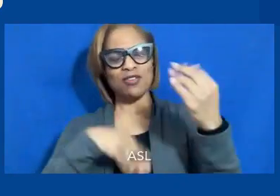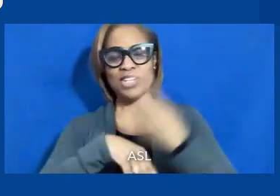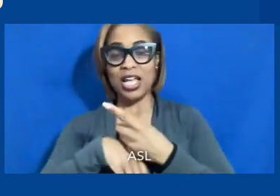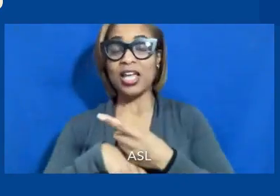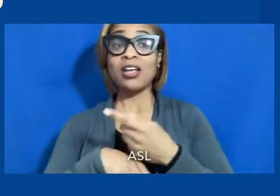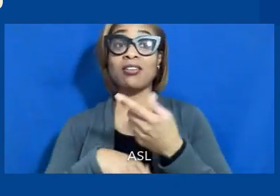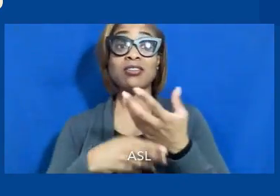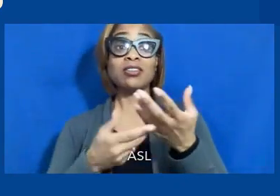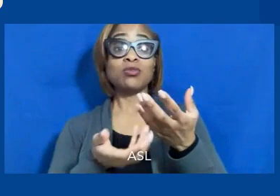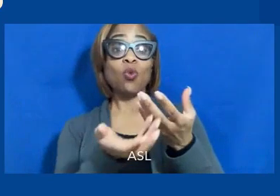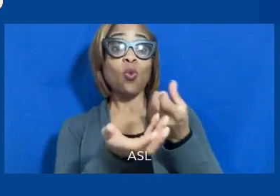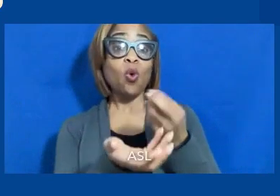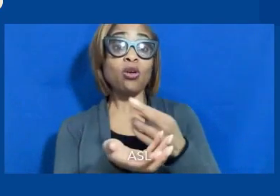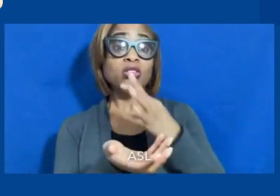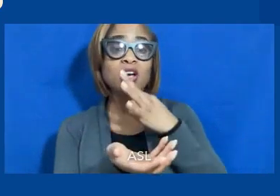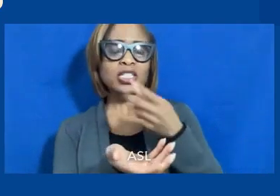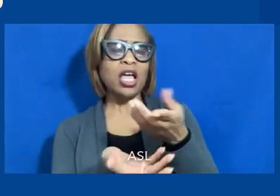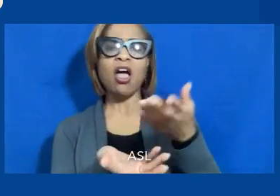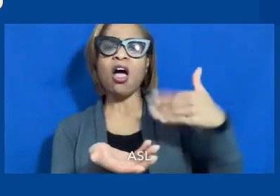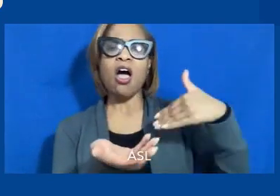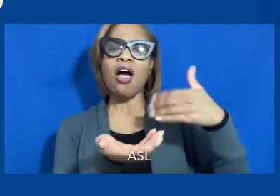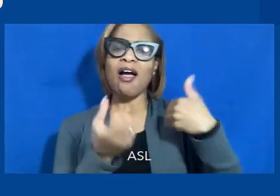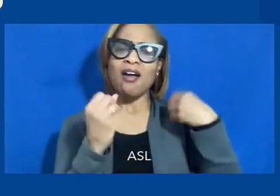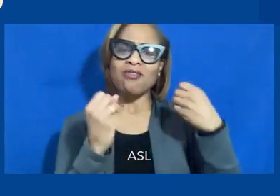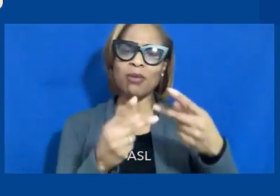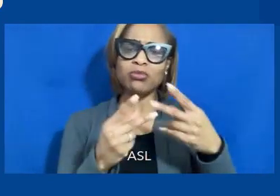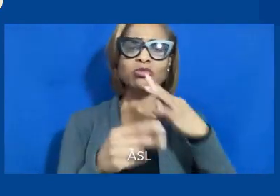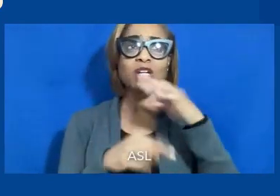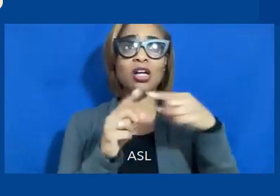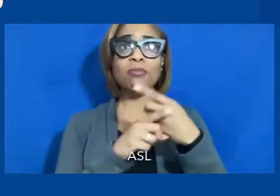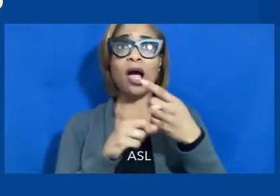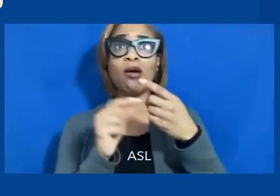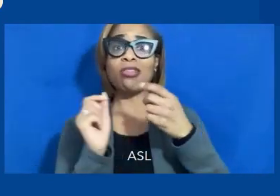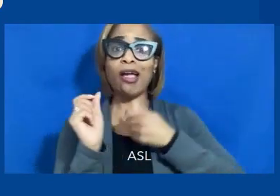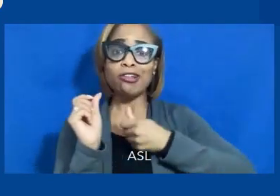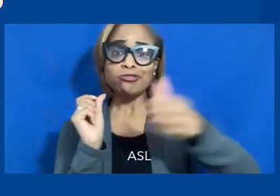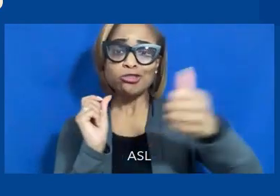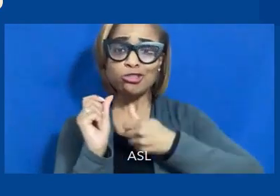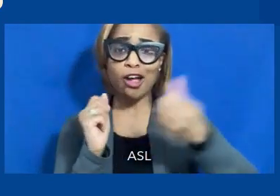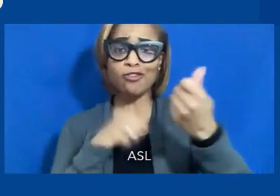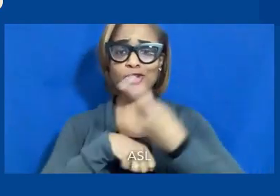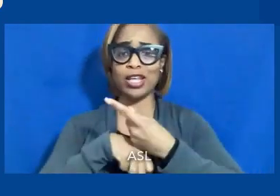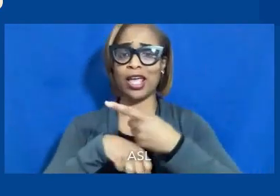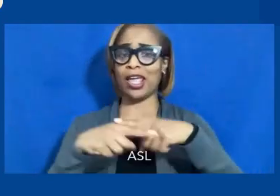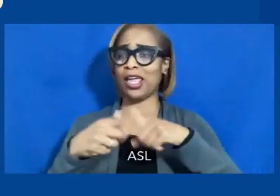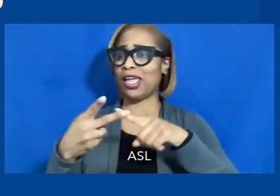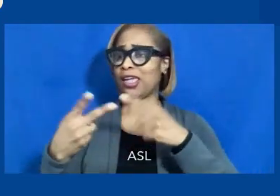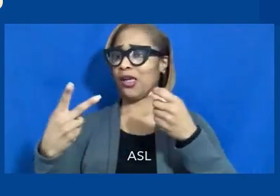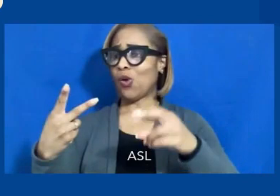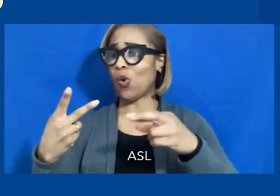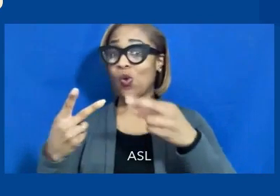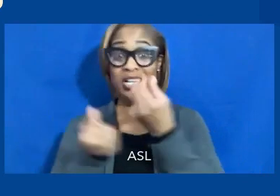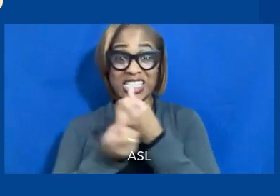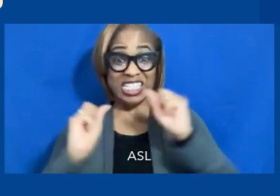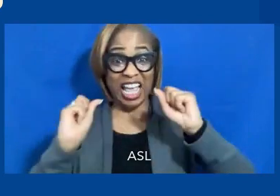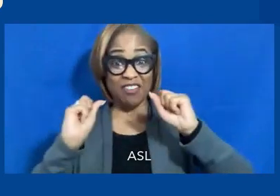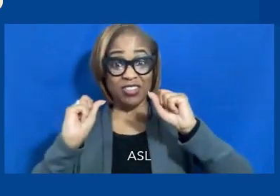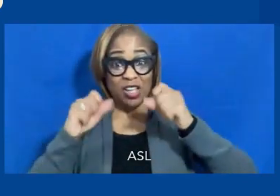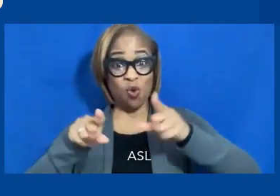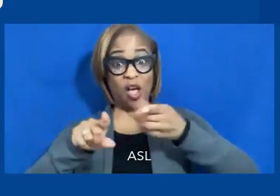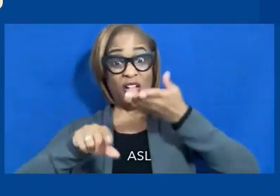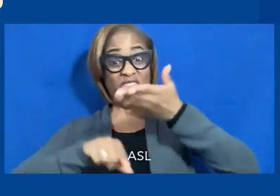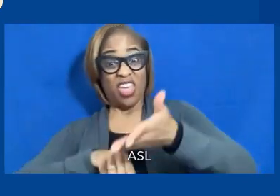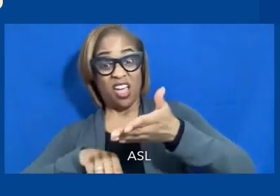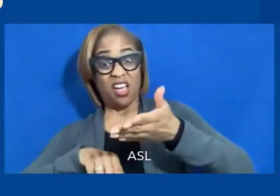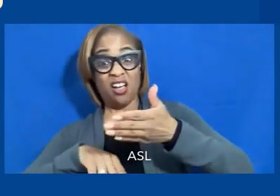talk about, like, you know, travel days and kill fees, but, like, even talking about, like, safety on set and normalizing.